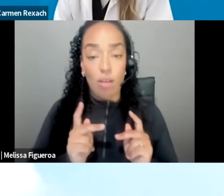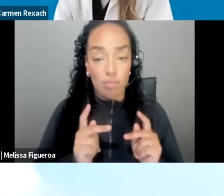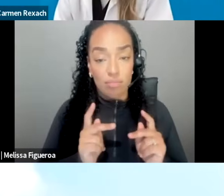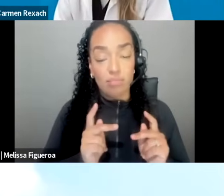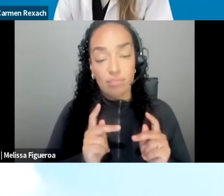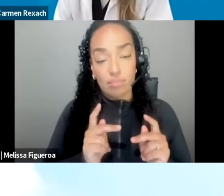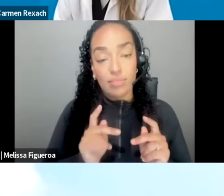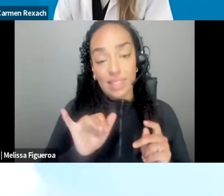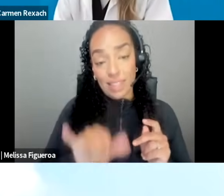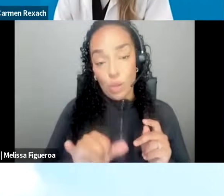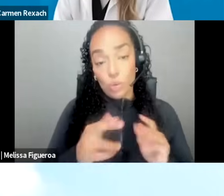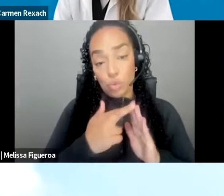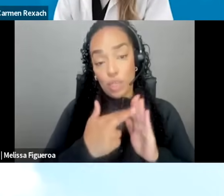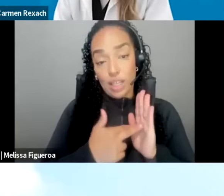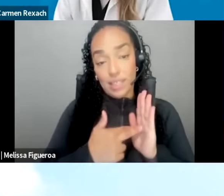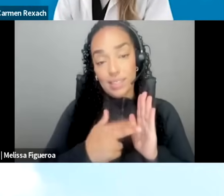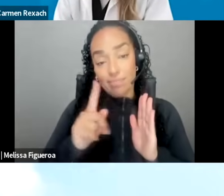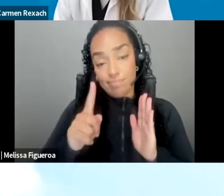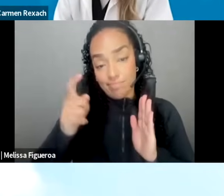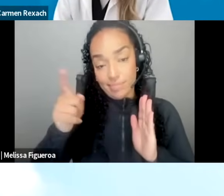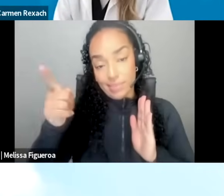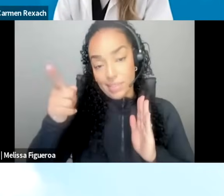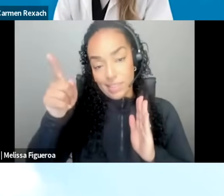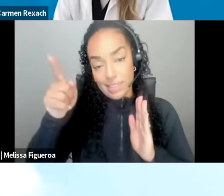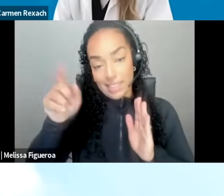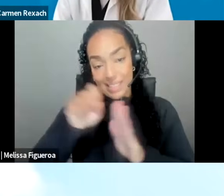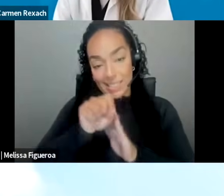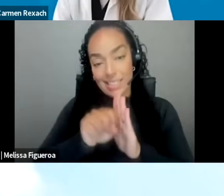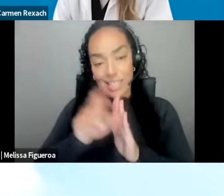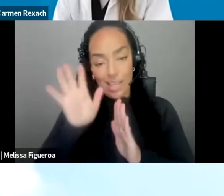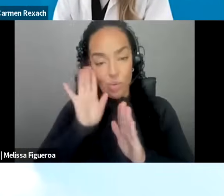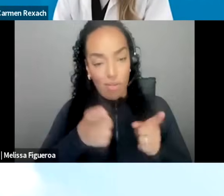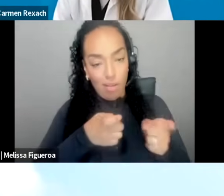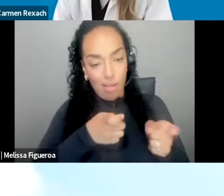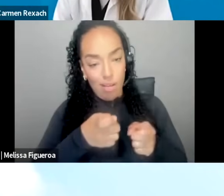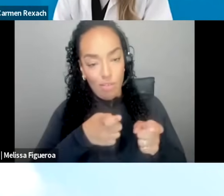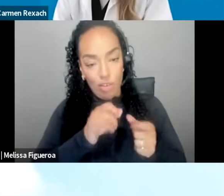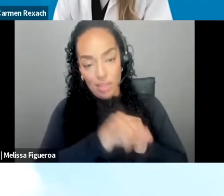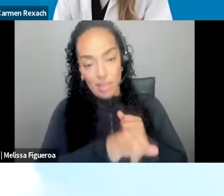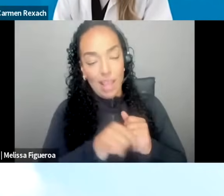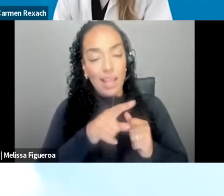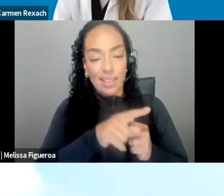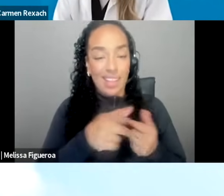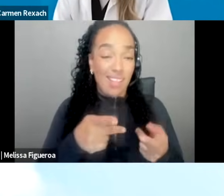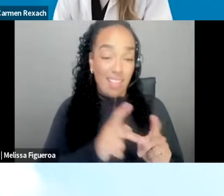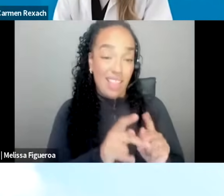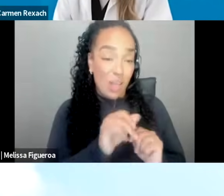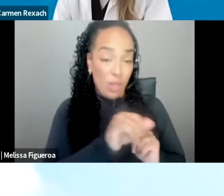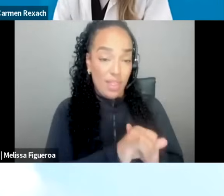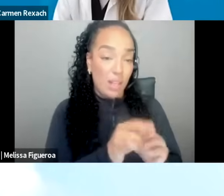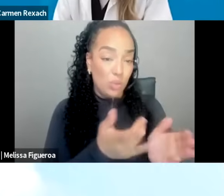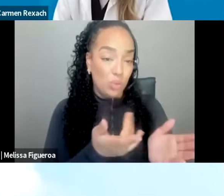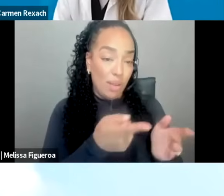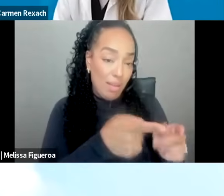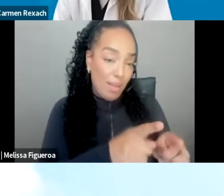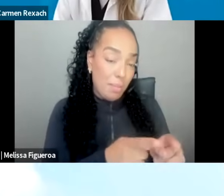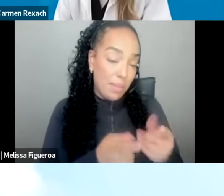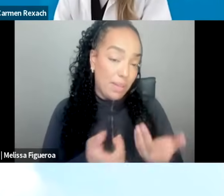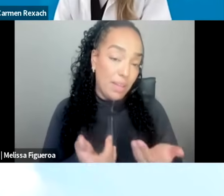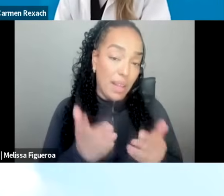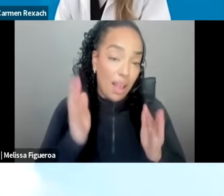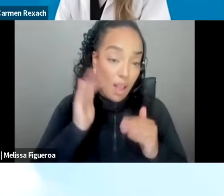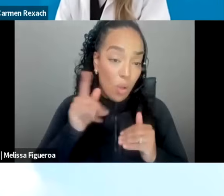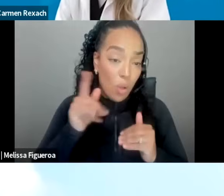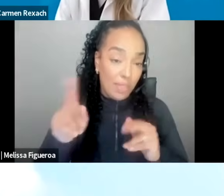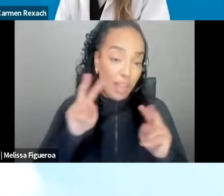those regulations are governed by the state that allows that to occur. So I think, hopefully they are looking at